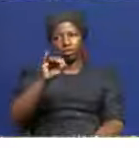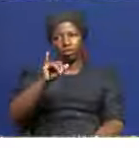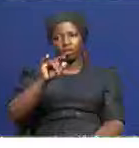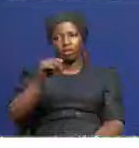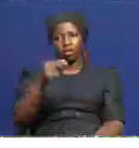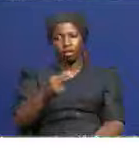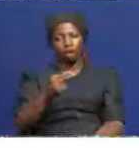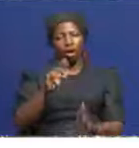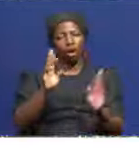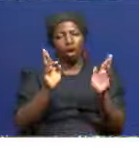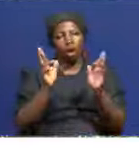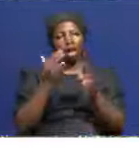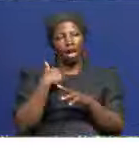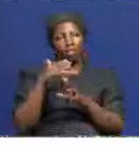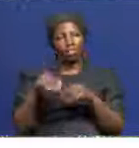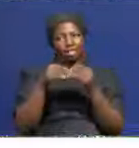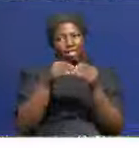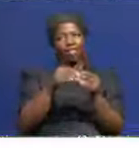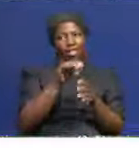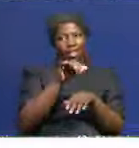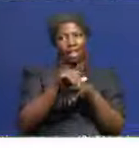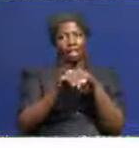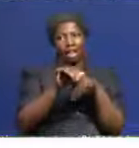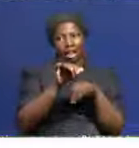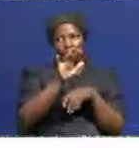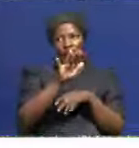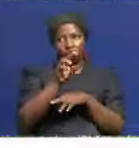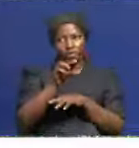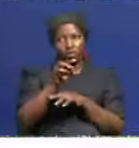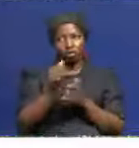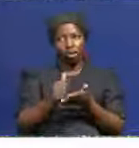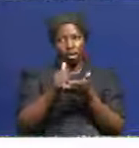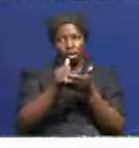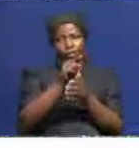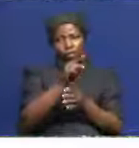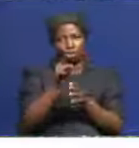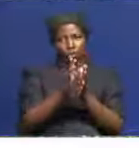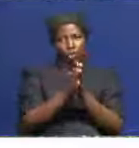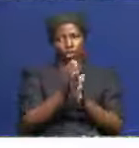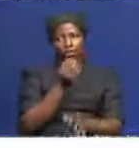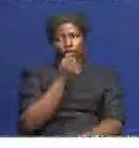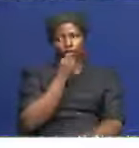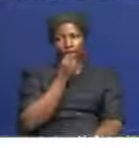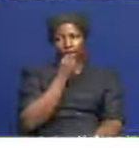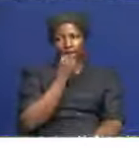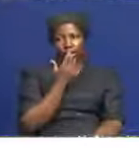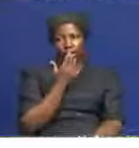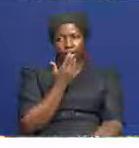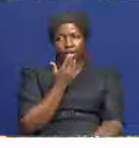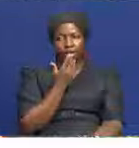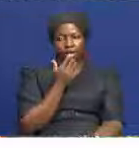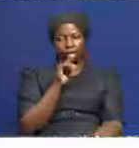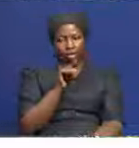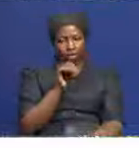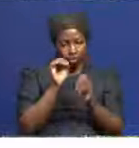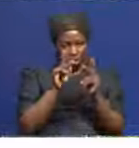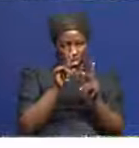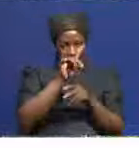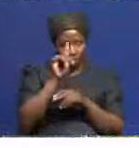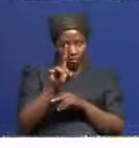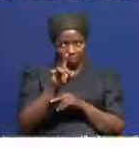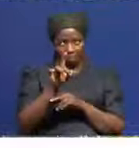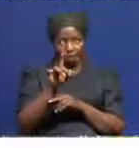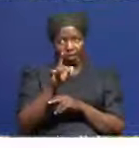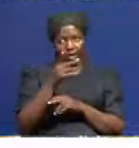Na tayari ametoa shilingi milioni 5 ili iweze kuwasaidia kwa chakula. Sio iko sawa?